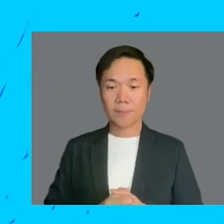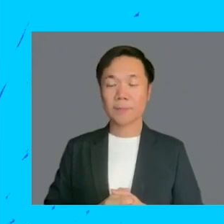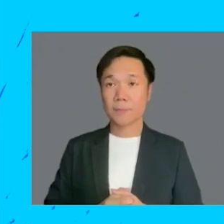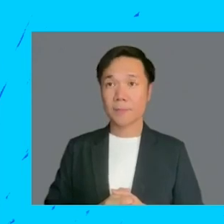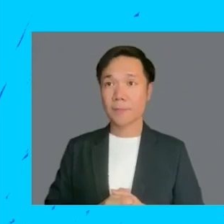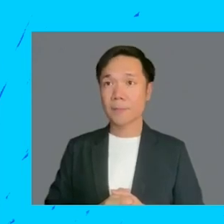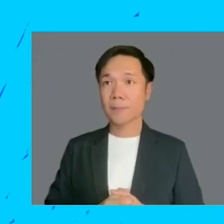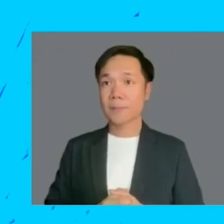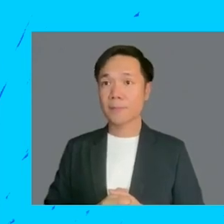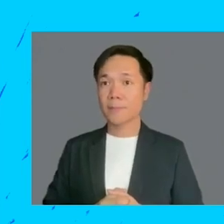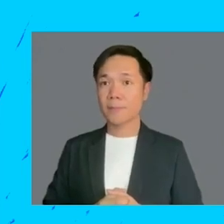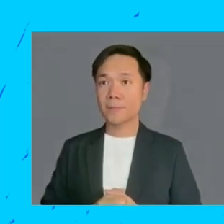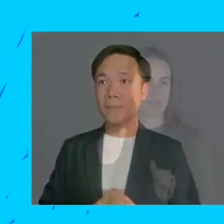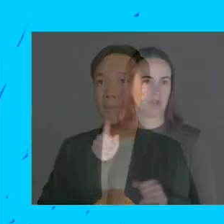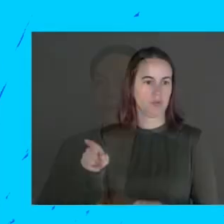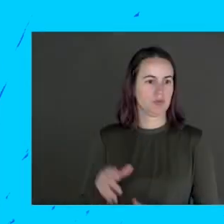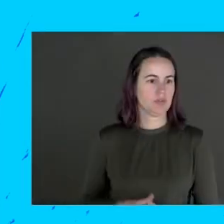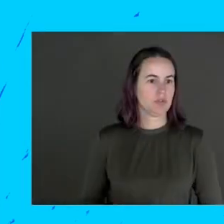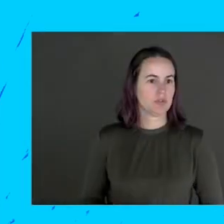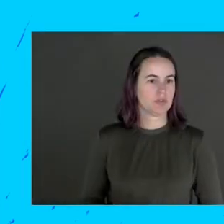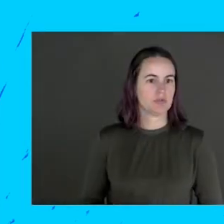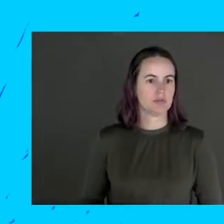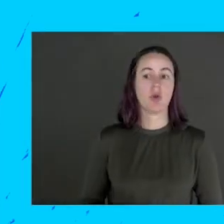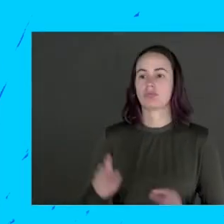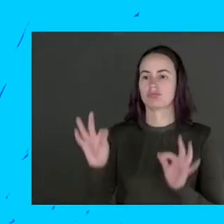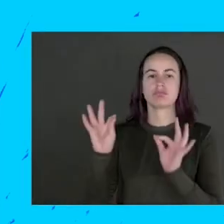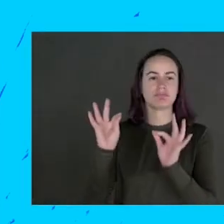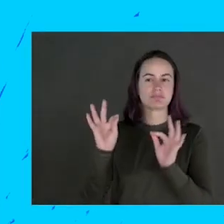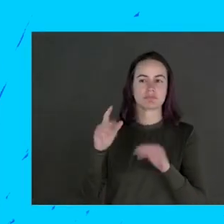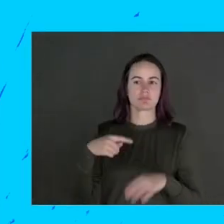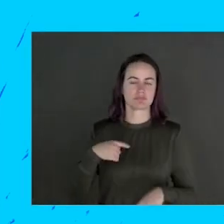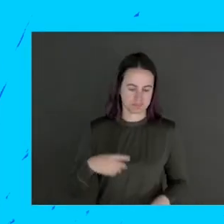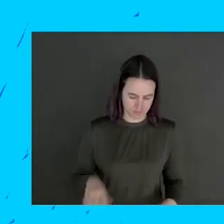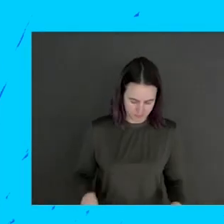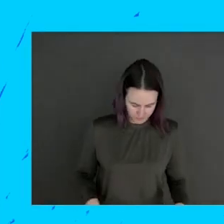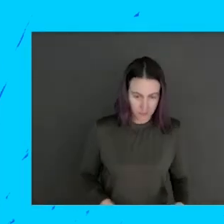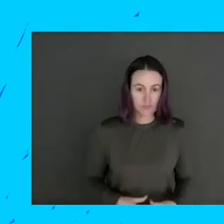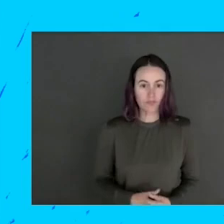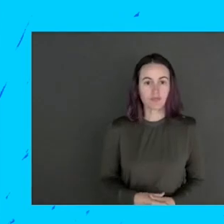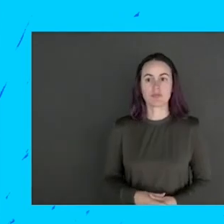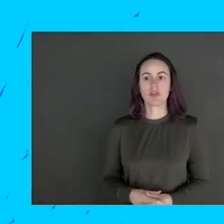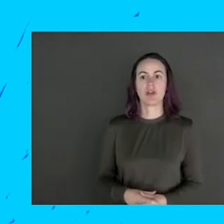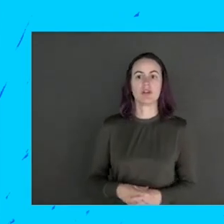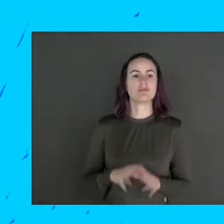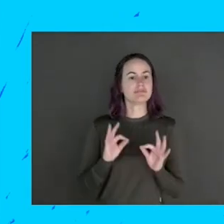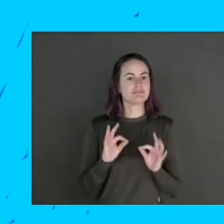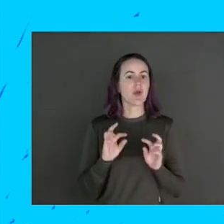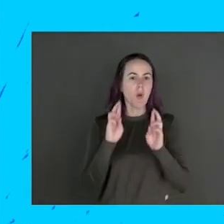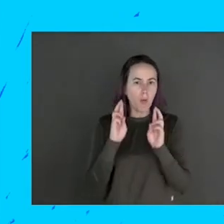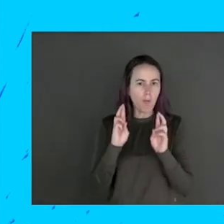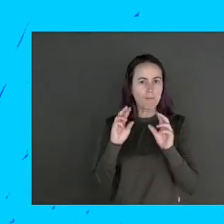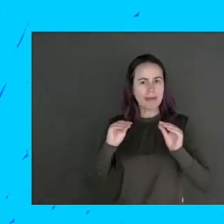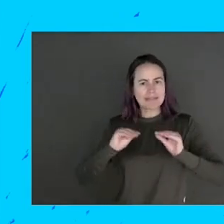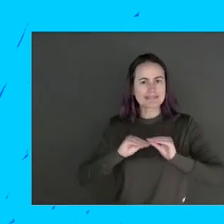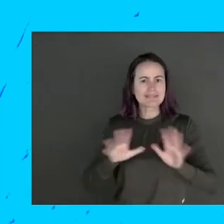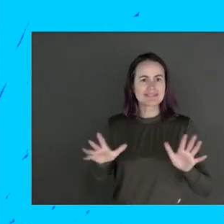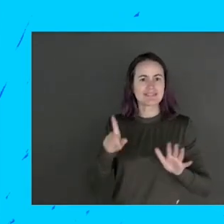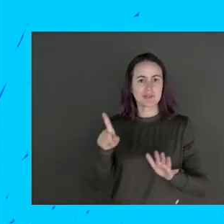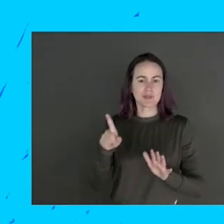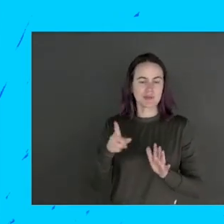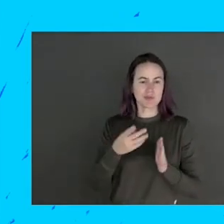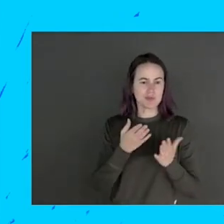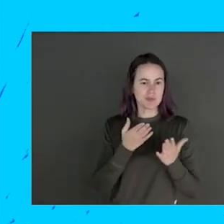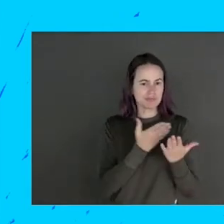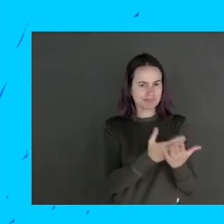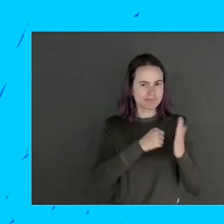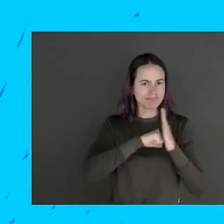has. And I hope this is something that, you know, we can still put out and recommend further. You've highlighted countries that have been able